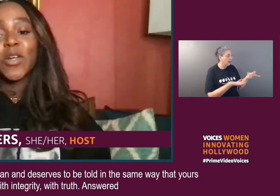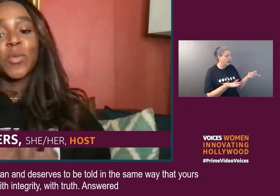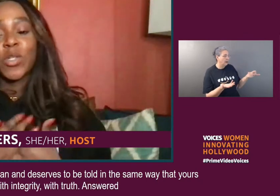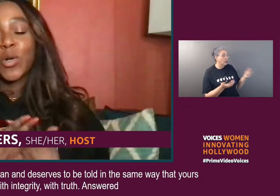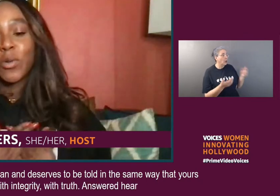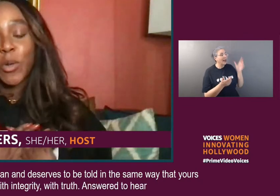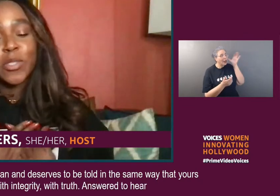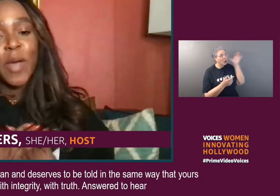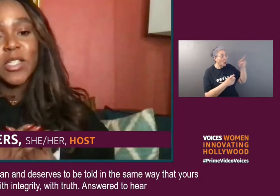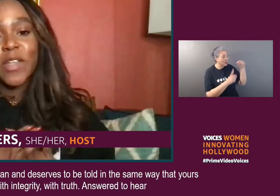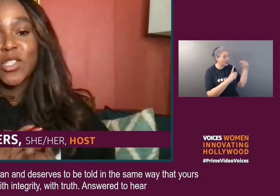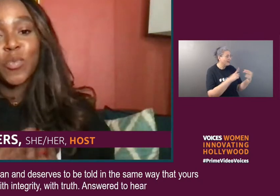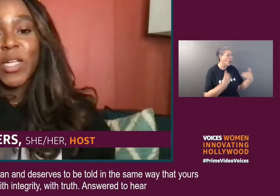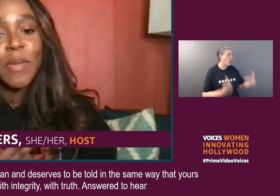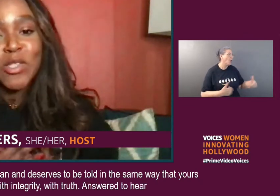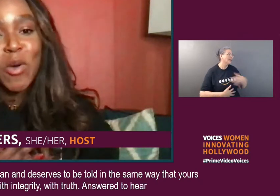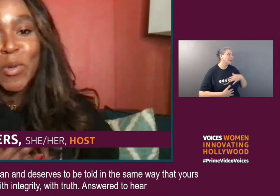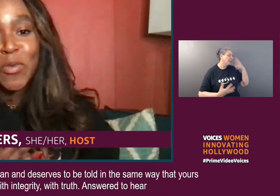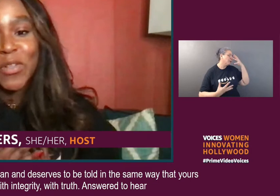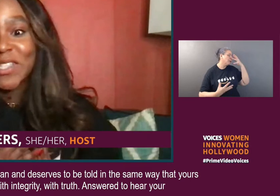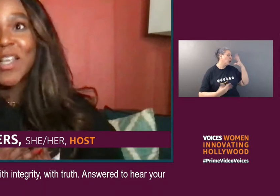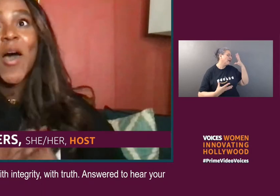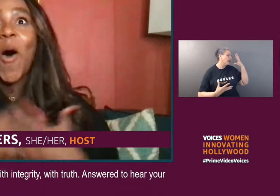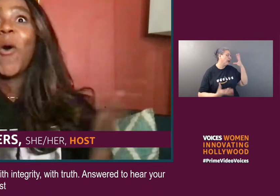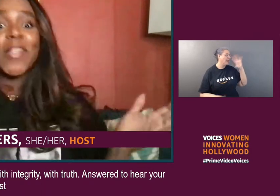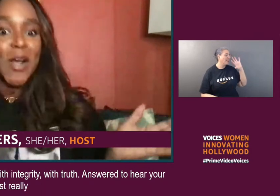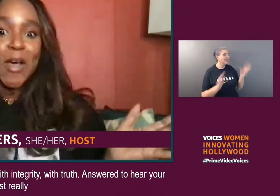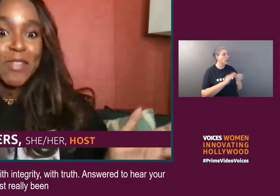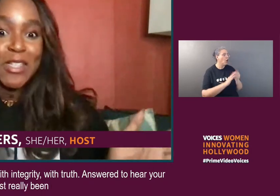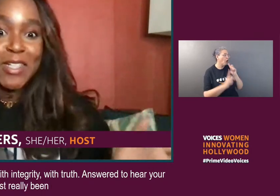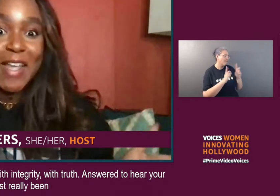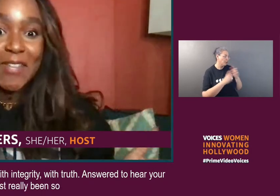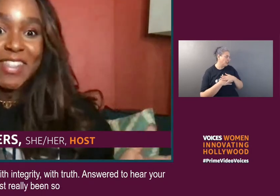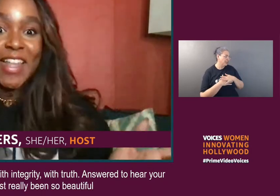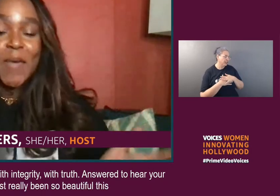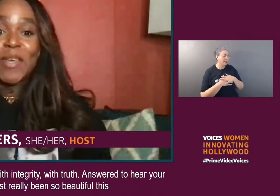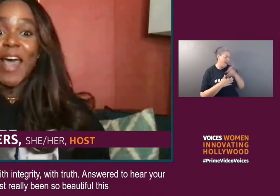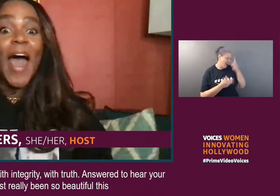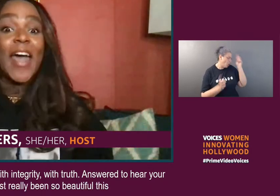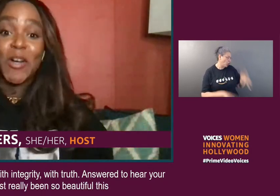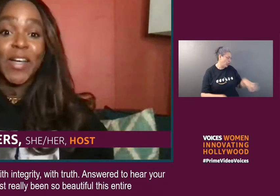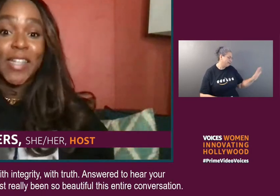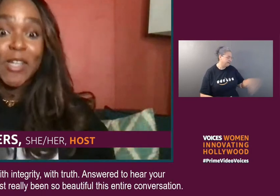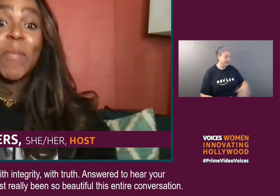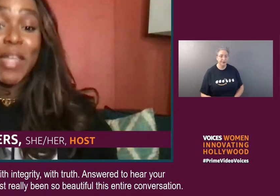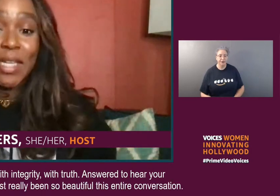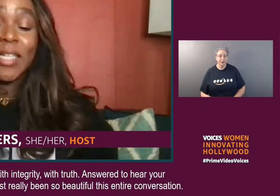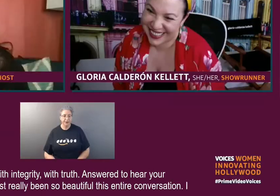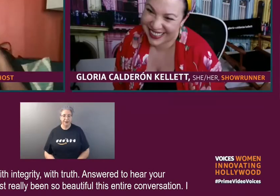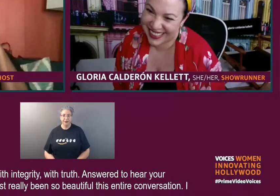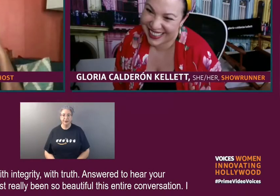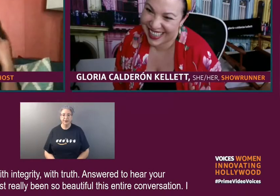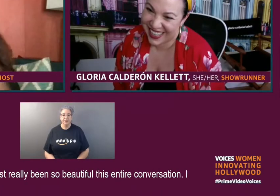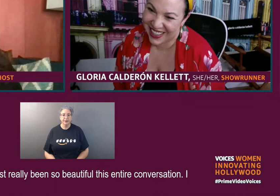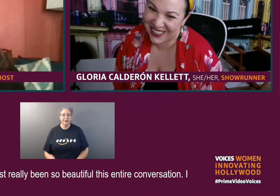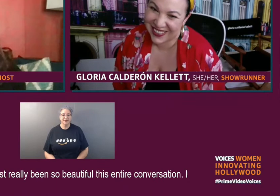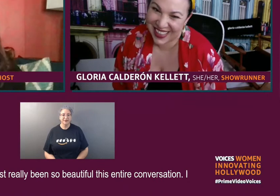so to hear your perspective has just really been so beautiful this whole entire conversation. I just have to say that. But yeah, I agree